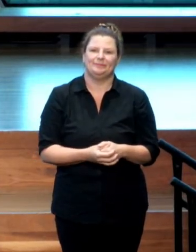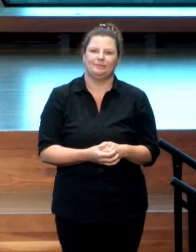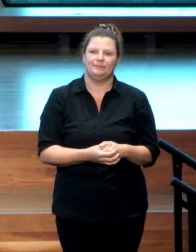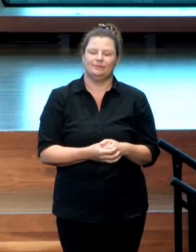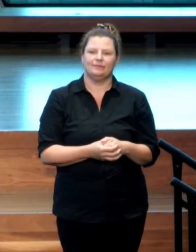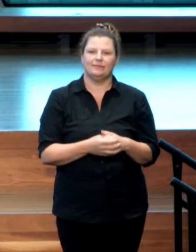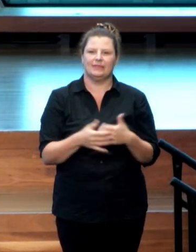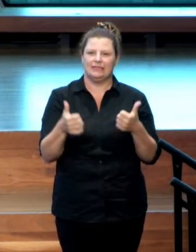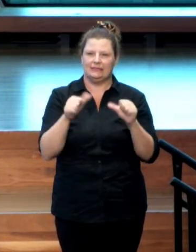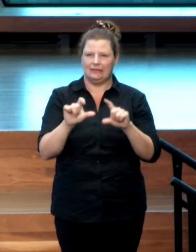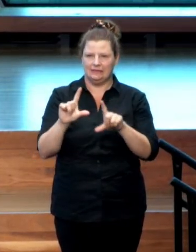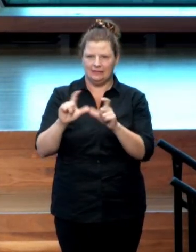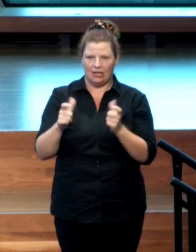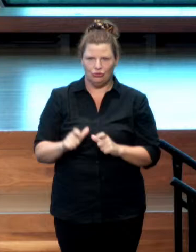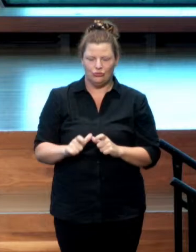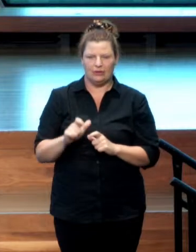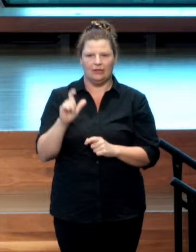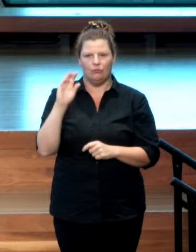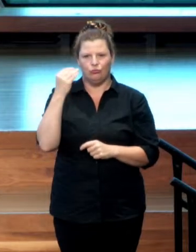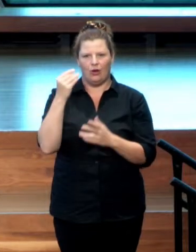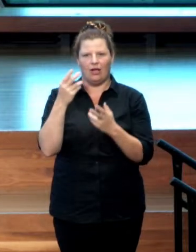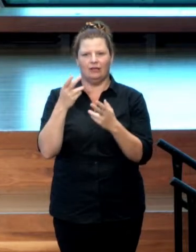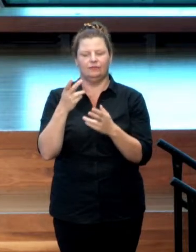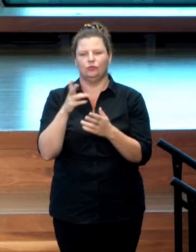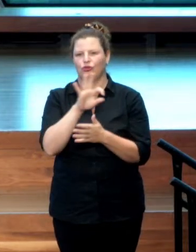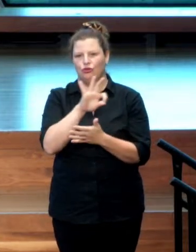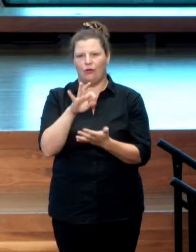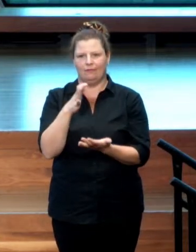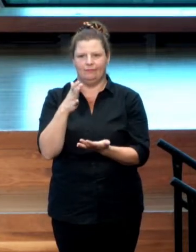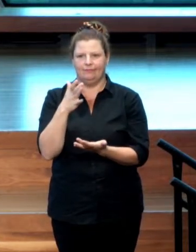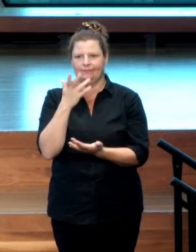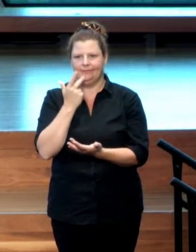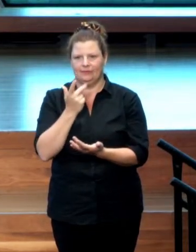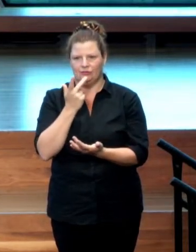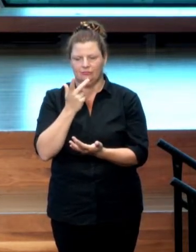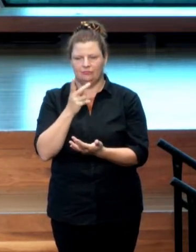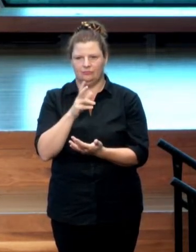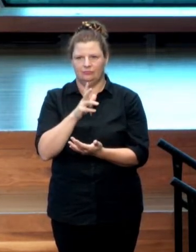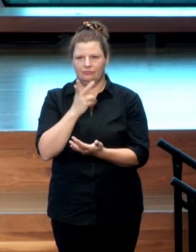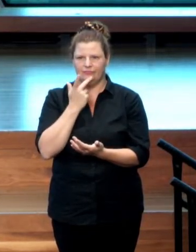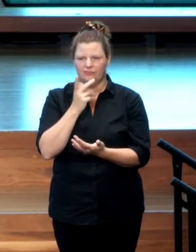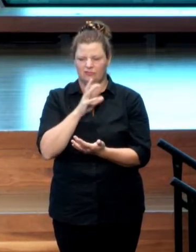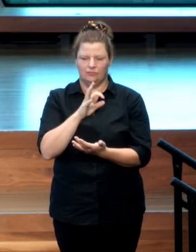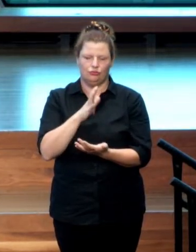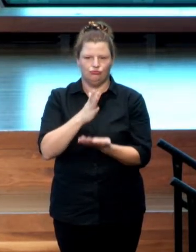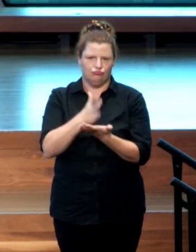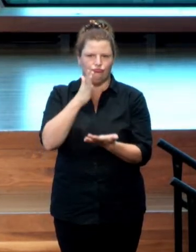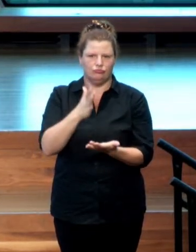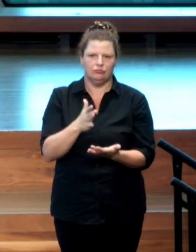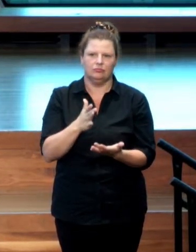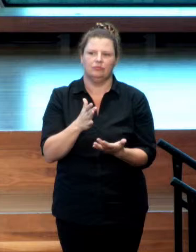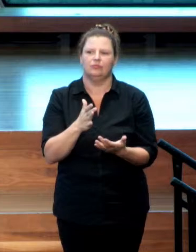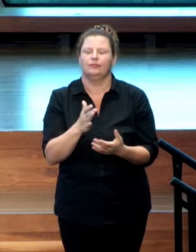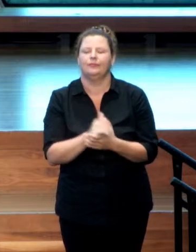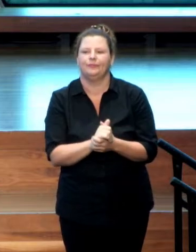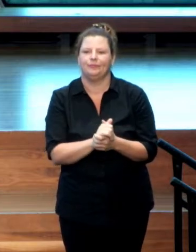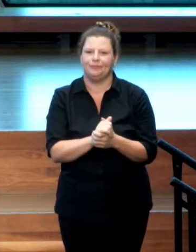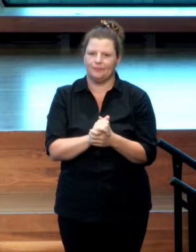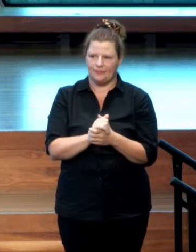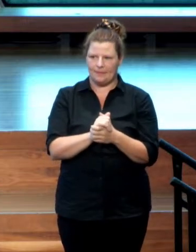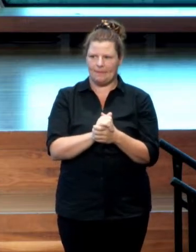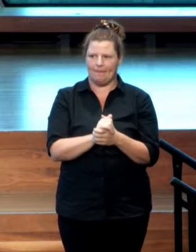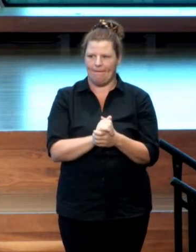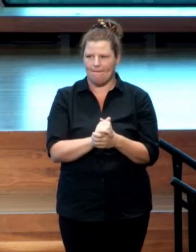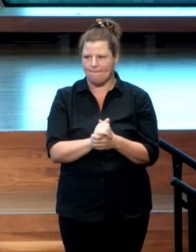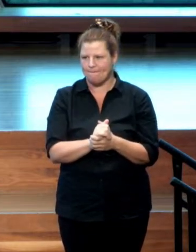Our next category is a prize for nonfiction. This year, the judges were Jonathan Dunk, Ramona Cavall, Sher Tan, and the convener was